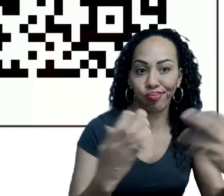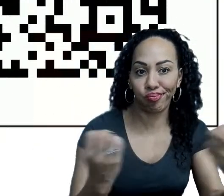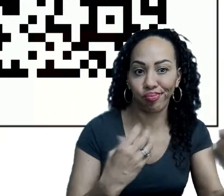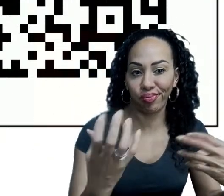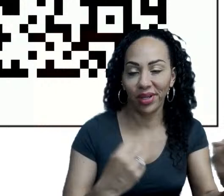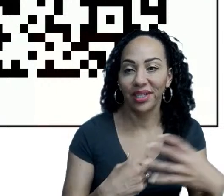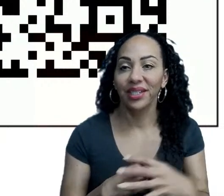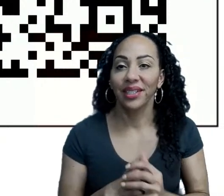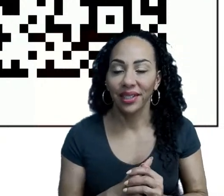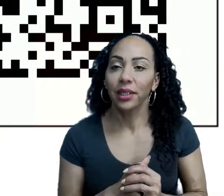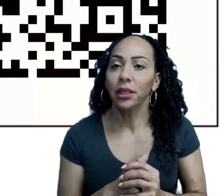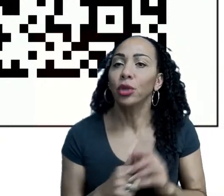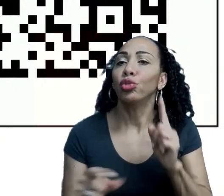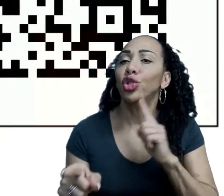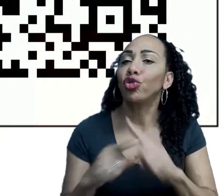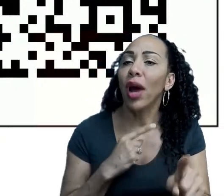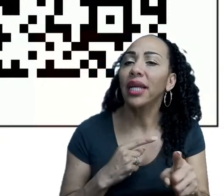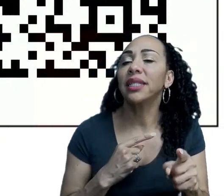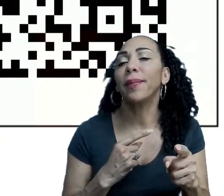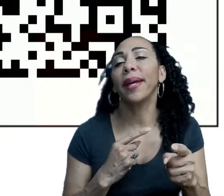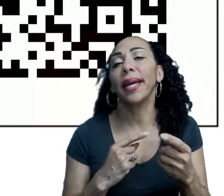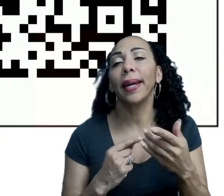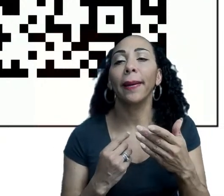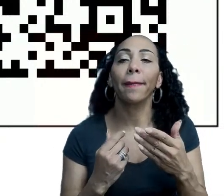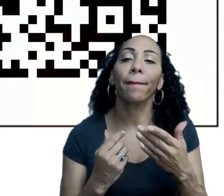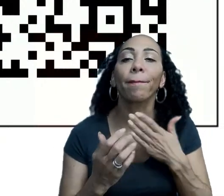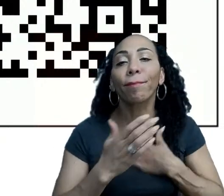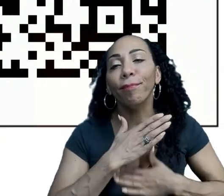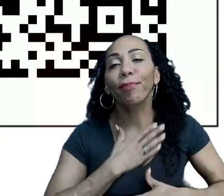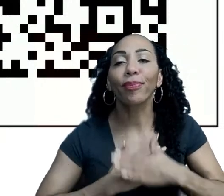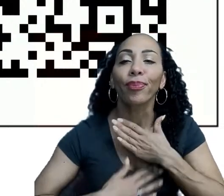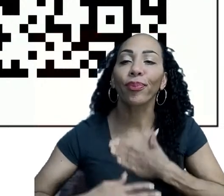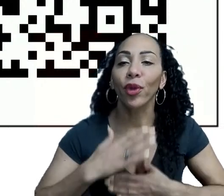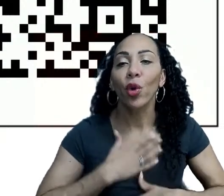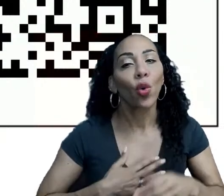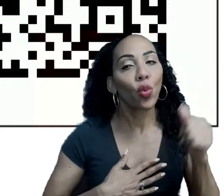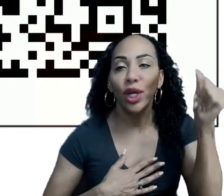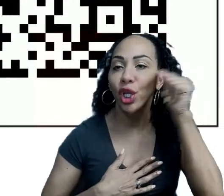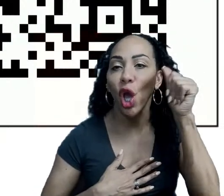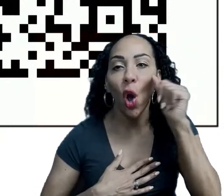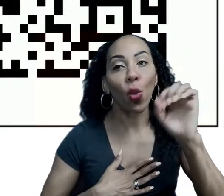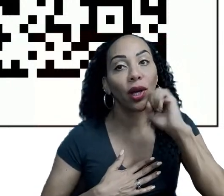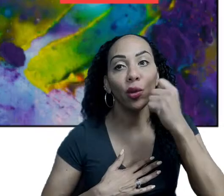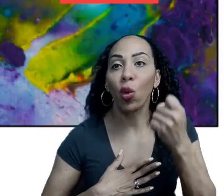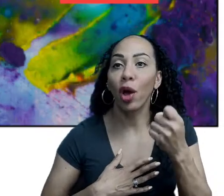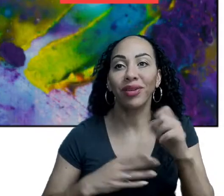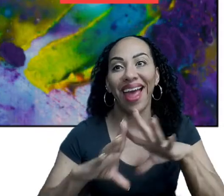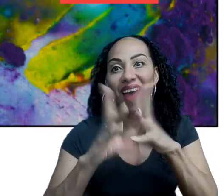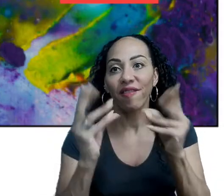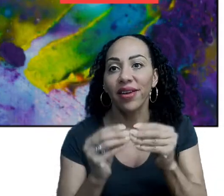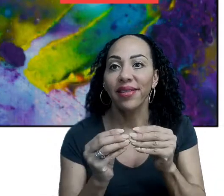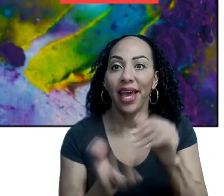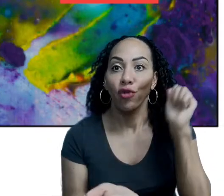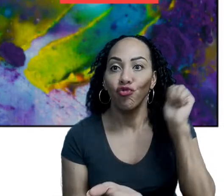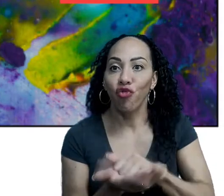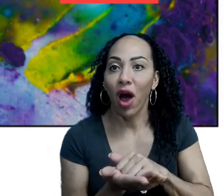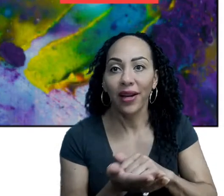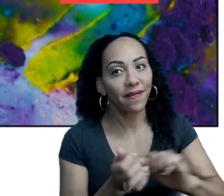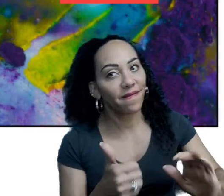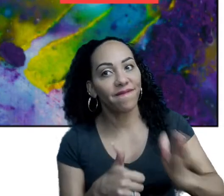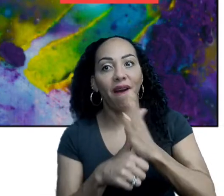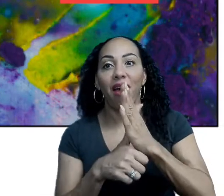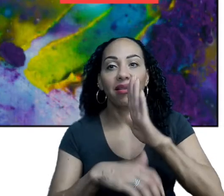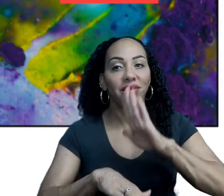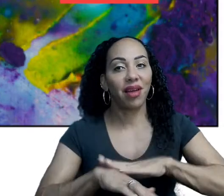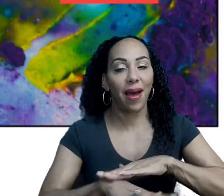trying to be humble about it and know that we're not going to get everything right the first time. But that's us. So that's Pika. I'm